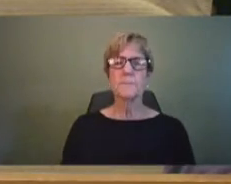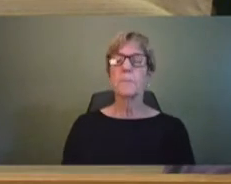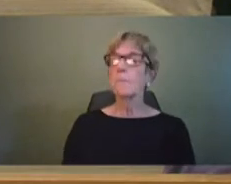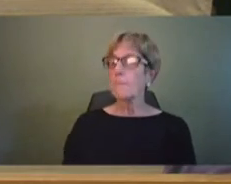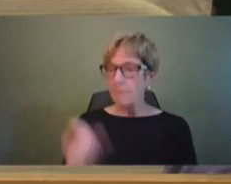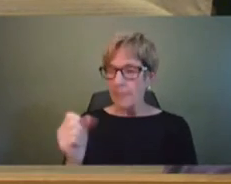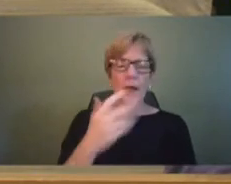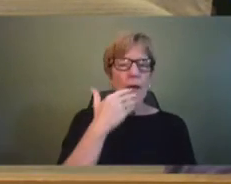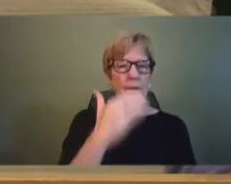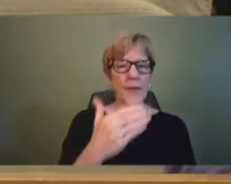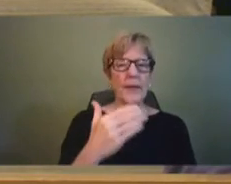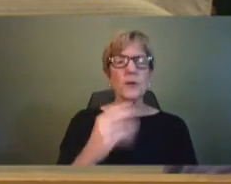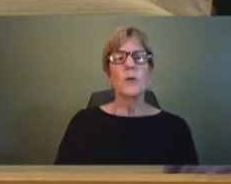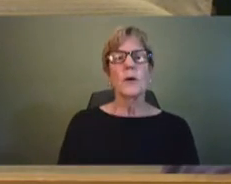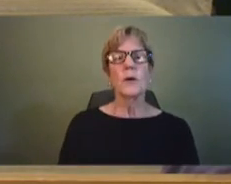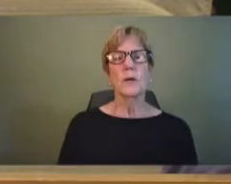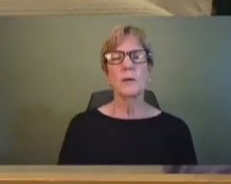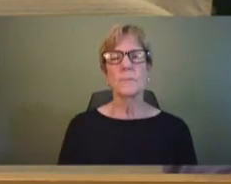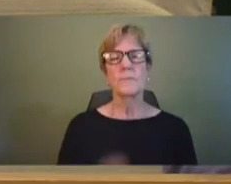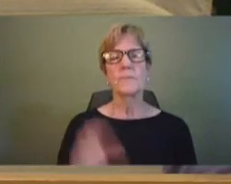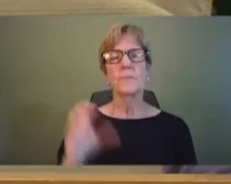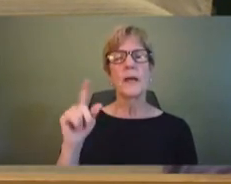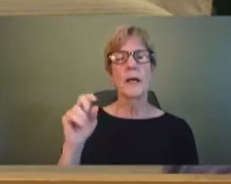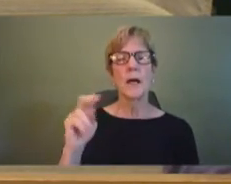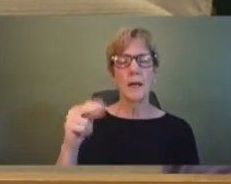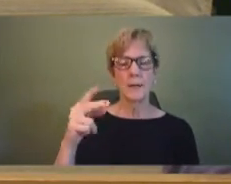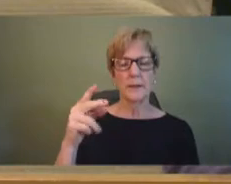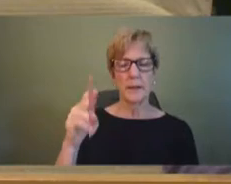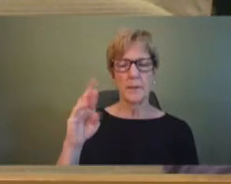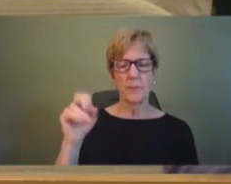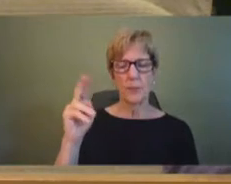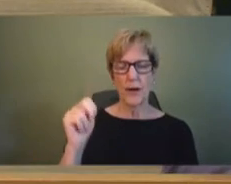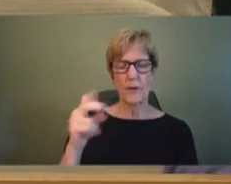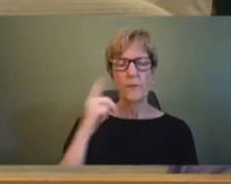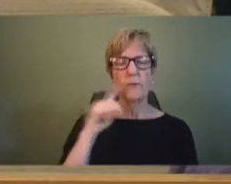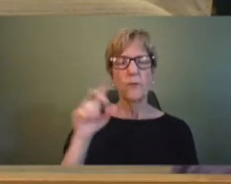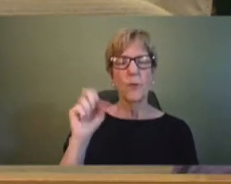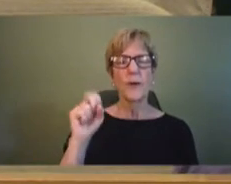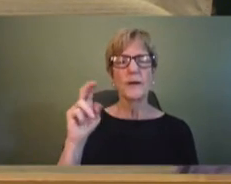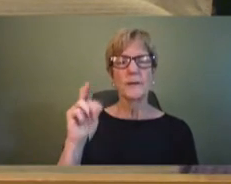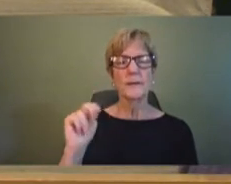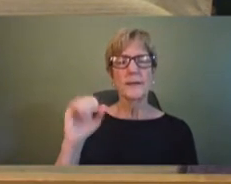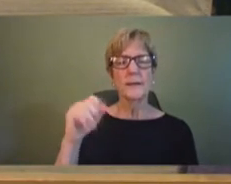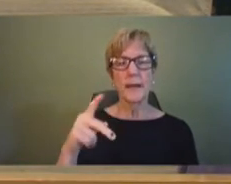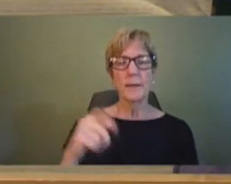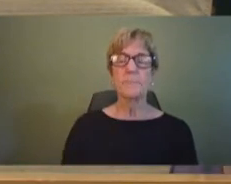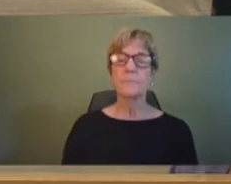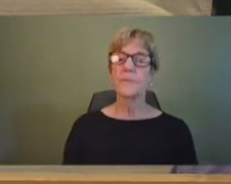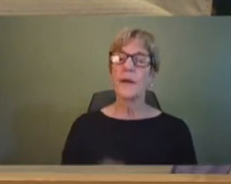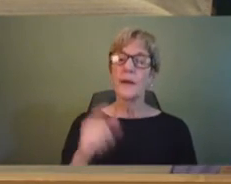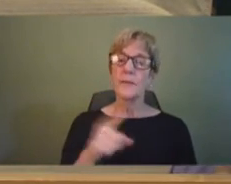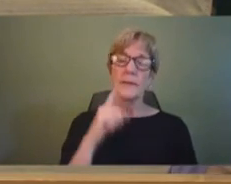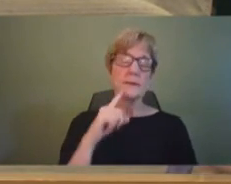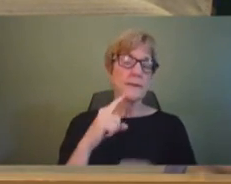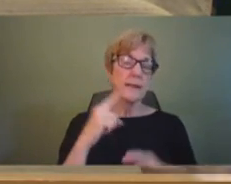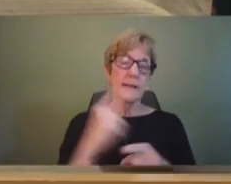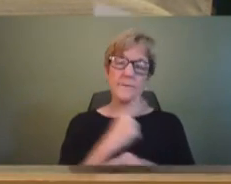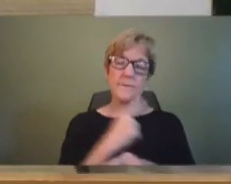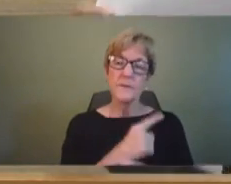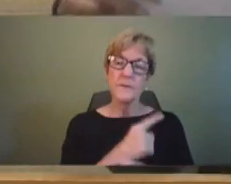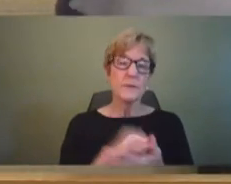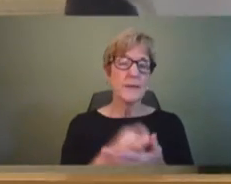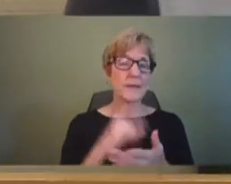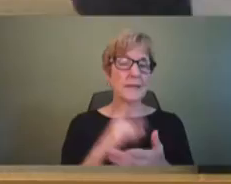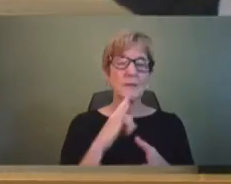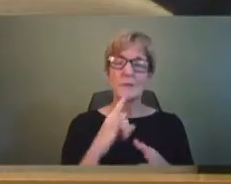members Zing committee's uh Colin Brown on behalf of petitioner uh sunap as Dave mentioned this is a conventional petition which is usually pretty simple